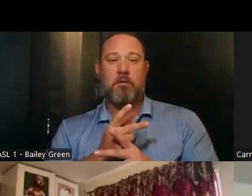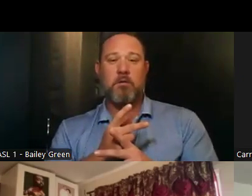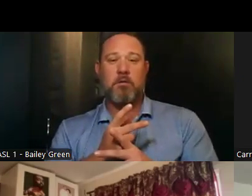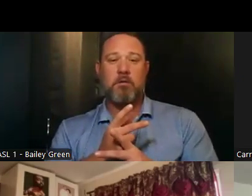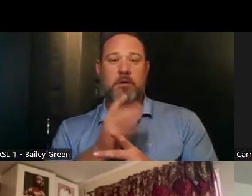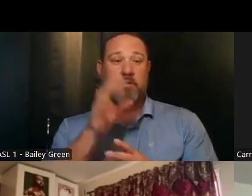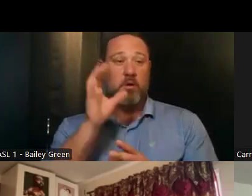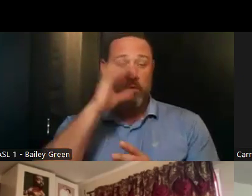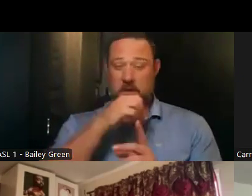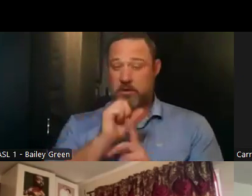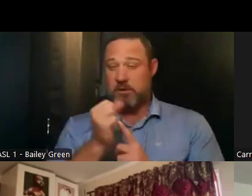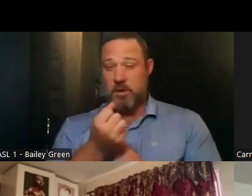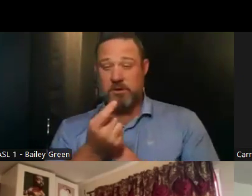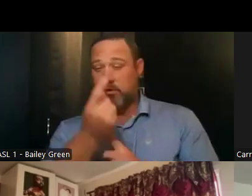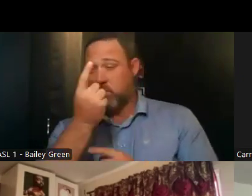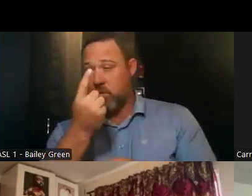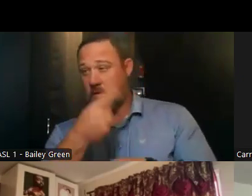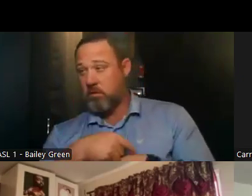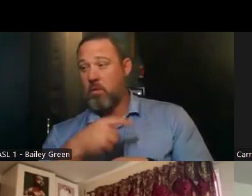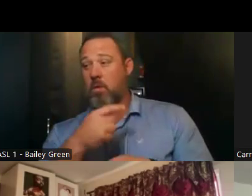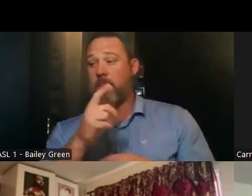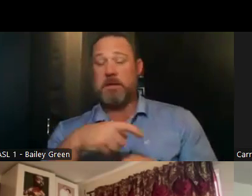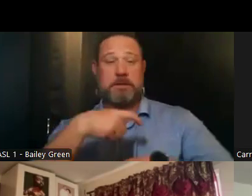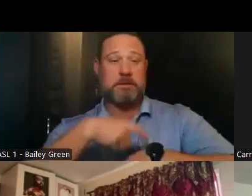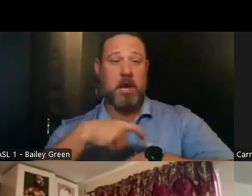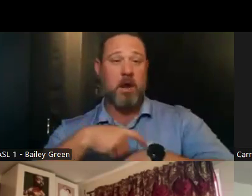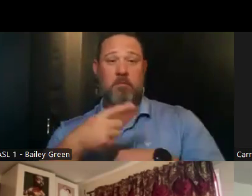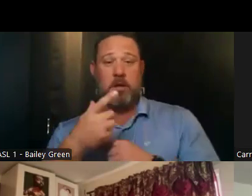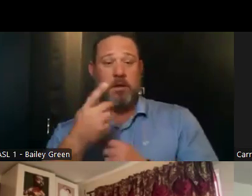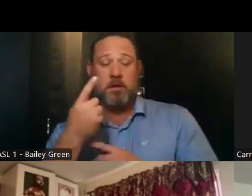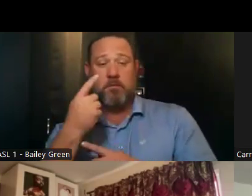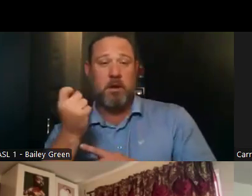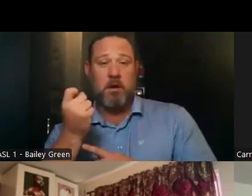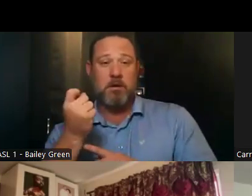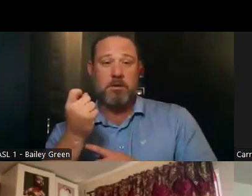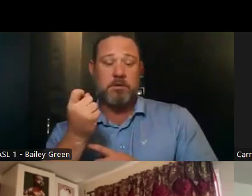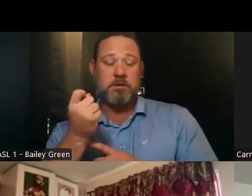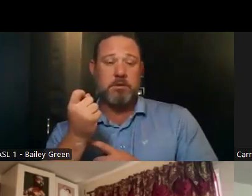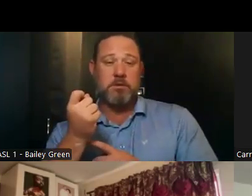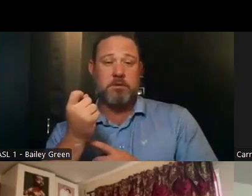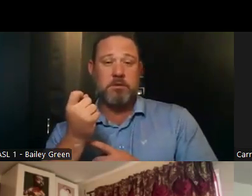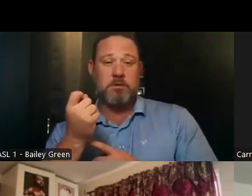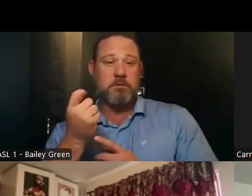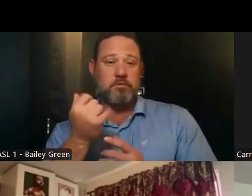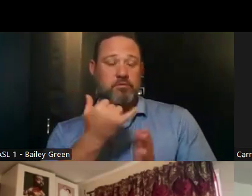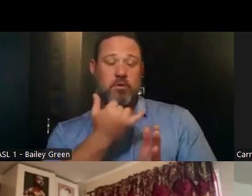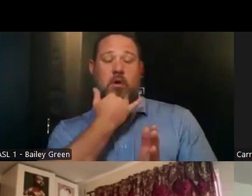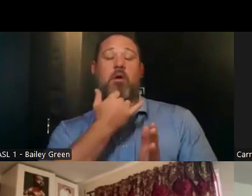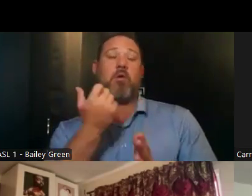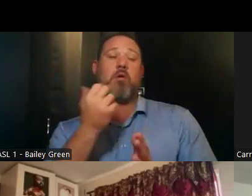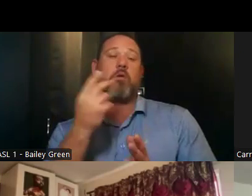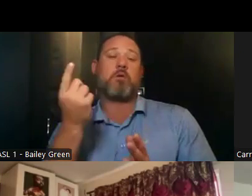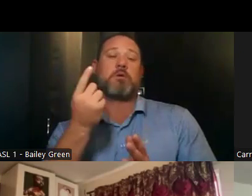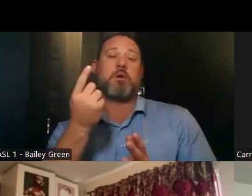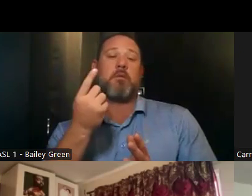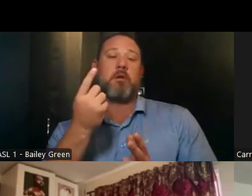weird one-off that just happens and the timing of it happens to be because, the timing is weird, or is there something